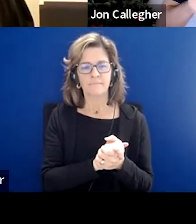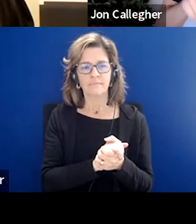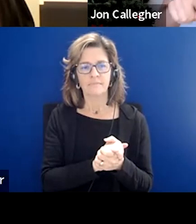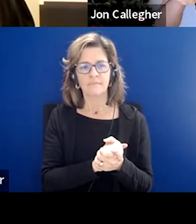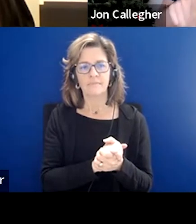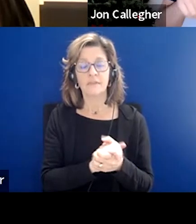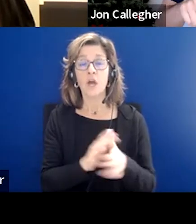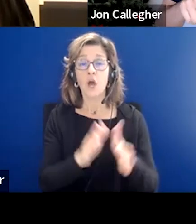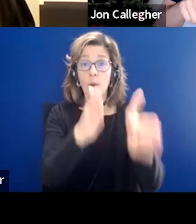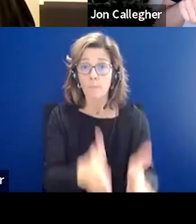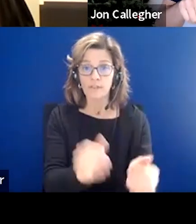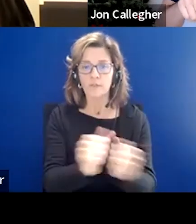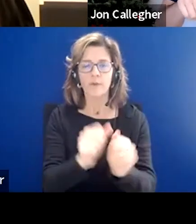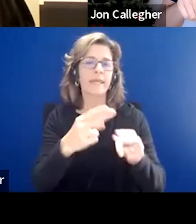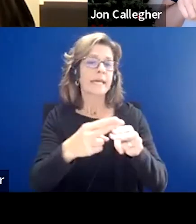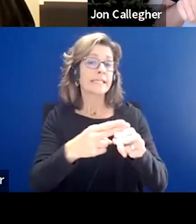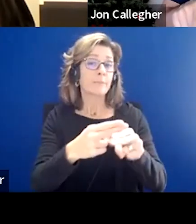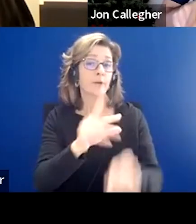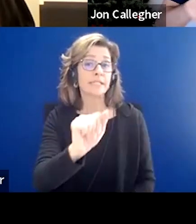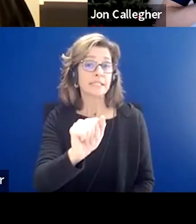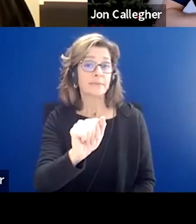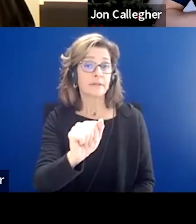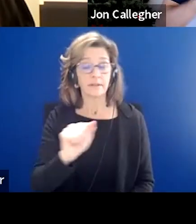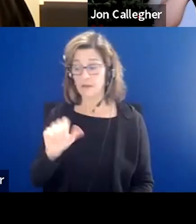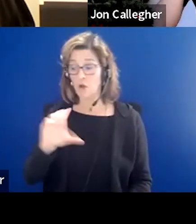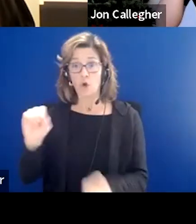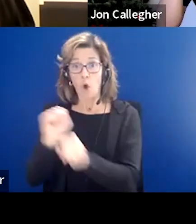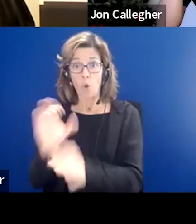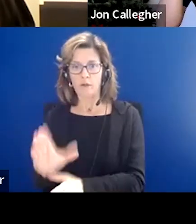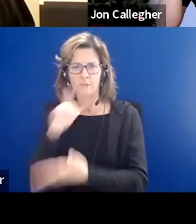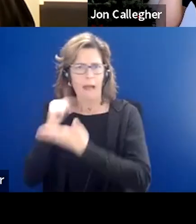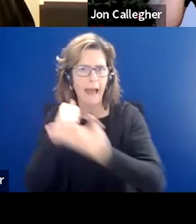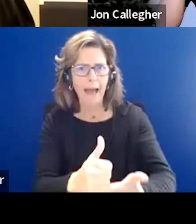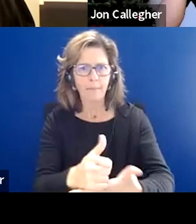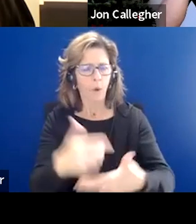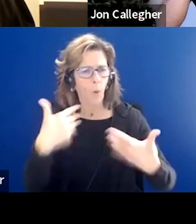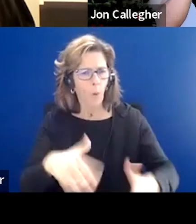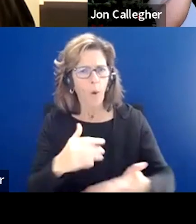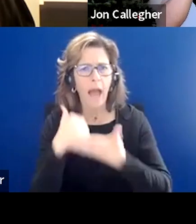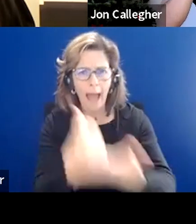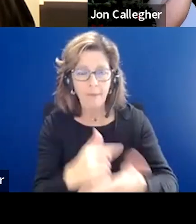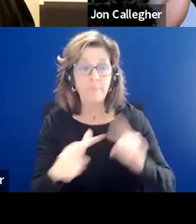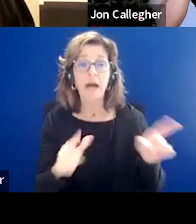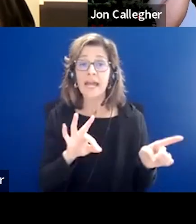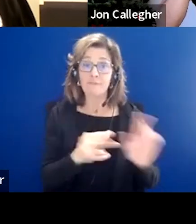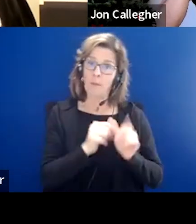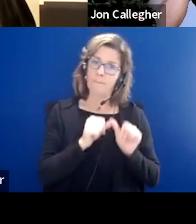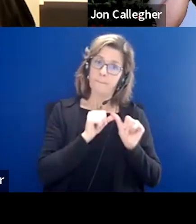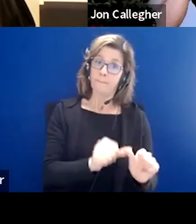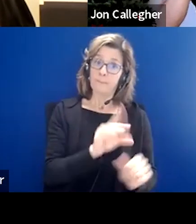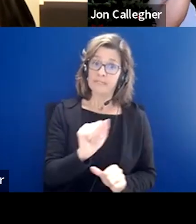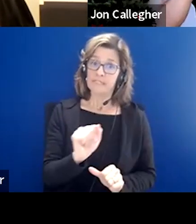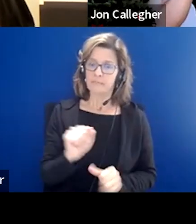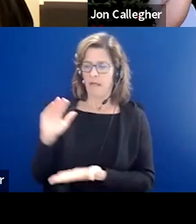temporary disability than with a permanent disability. Did that surprise you?